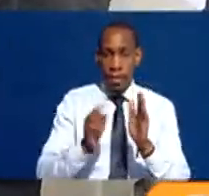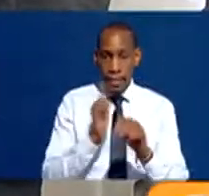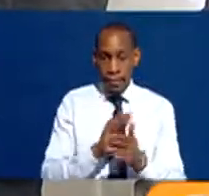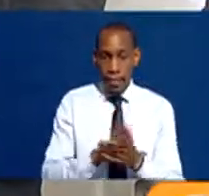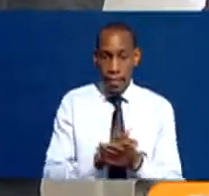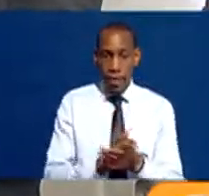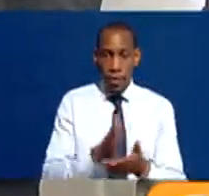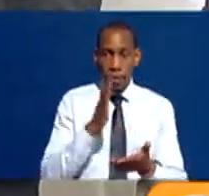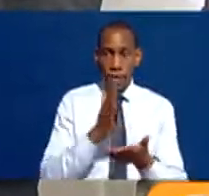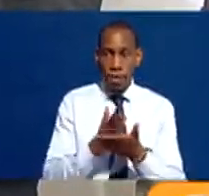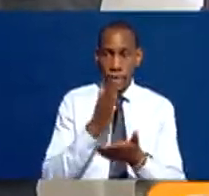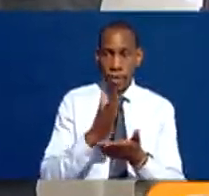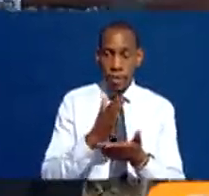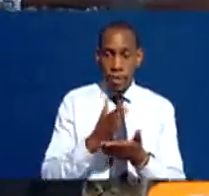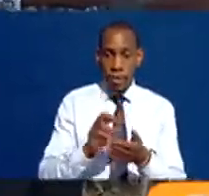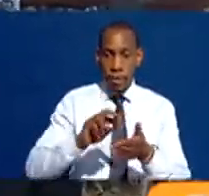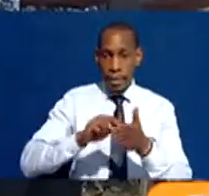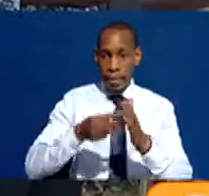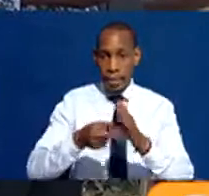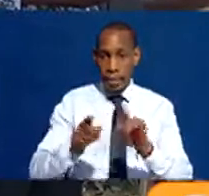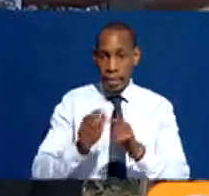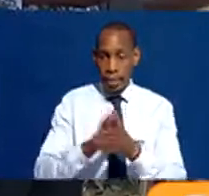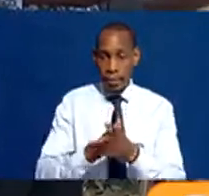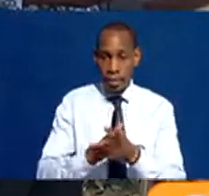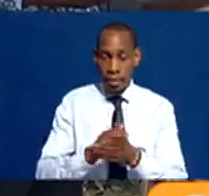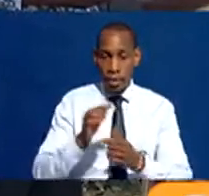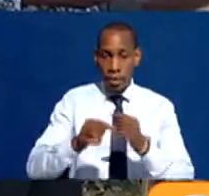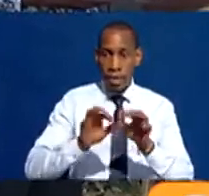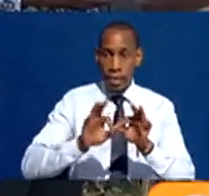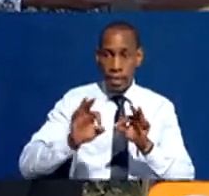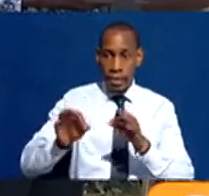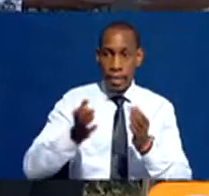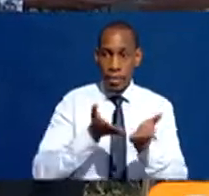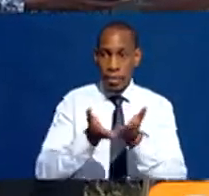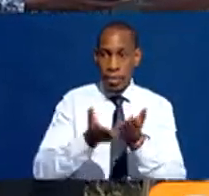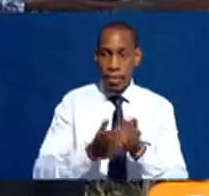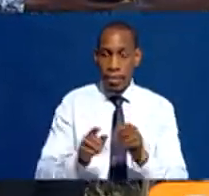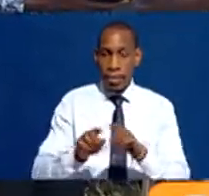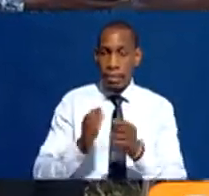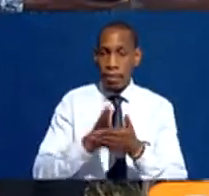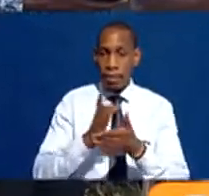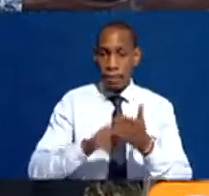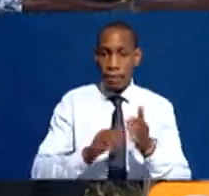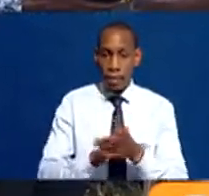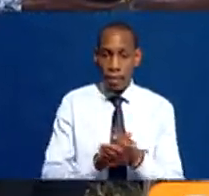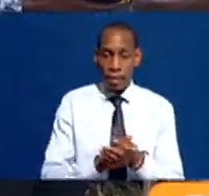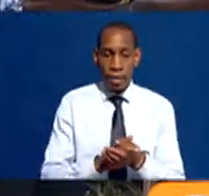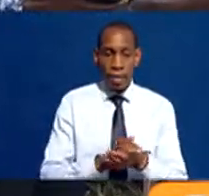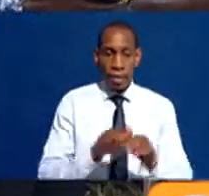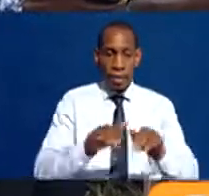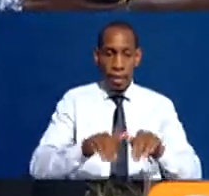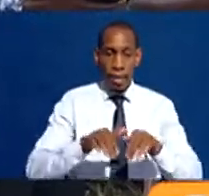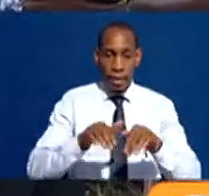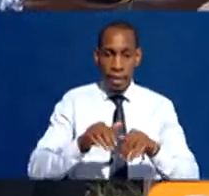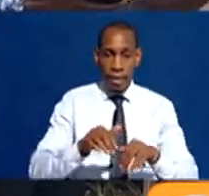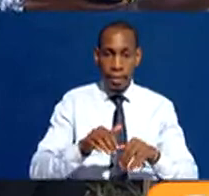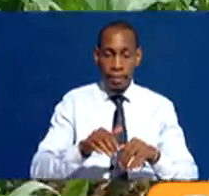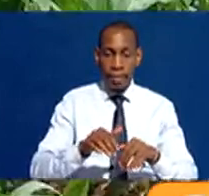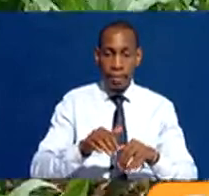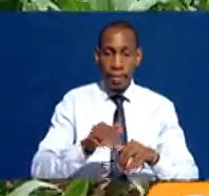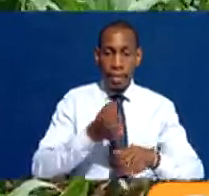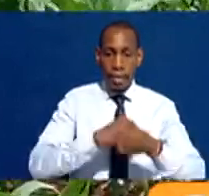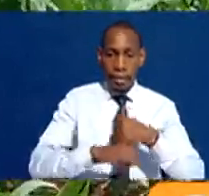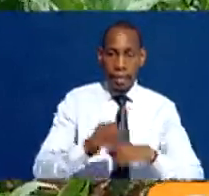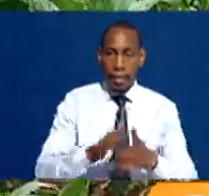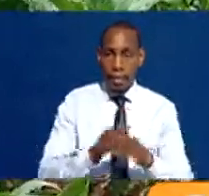the validation of this project to scale up extension services and ensure that agronomic practices are adhered to.